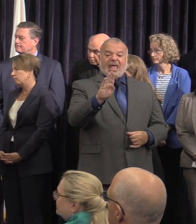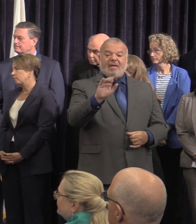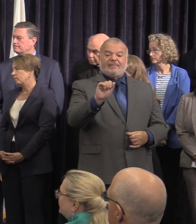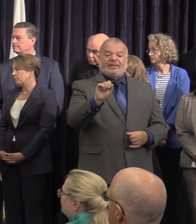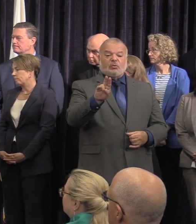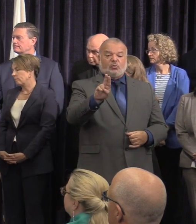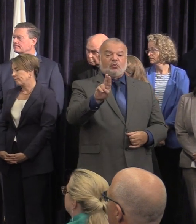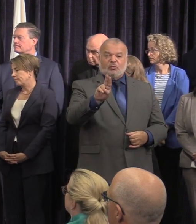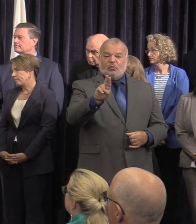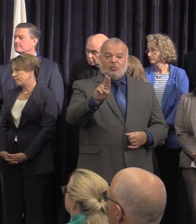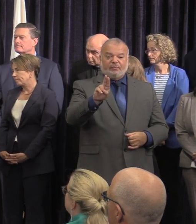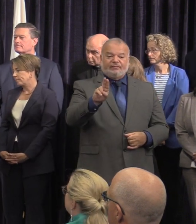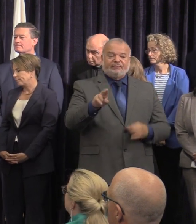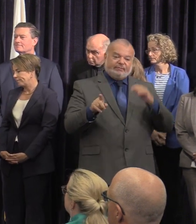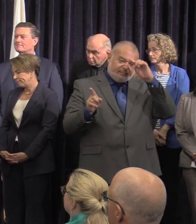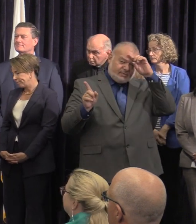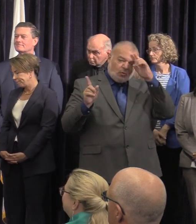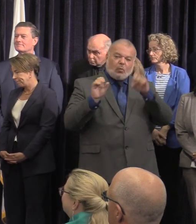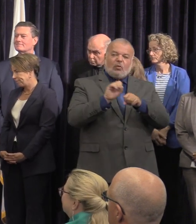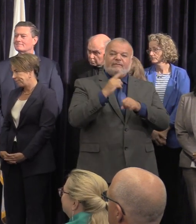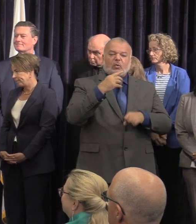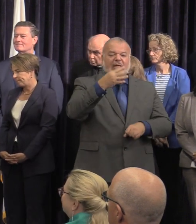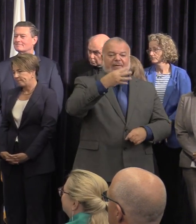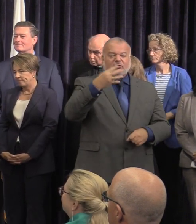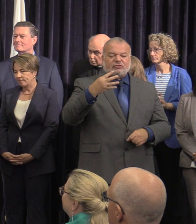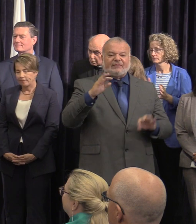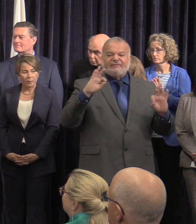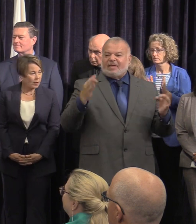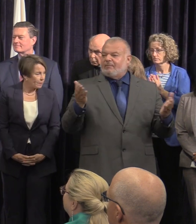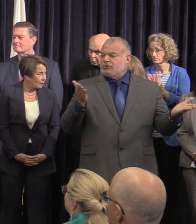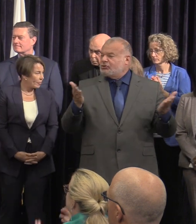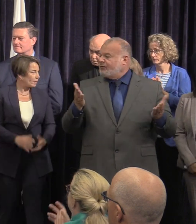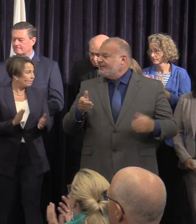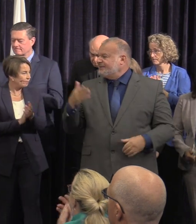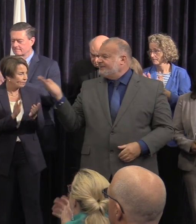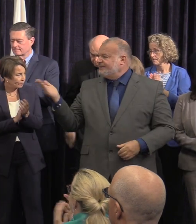Services Institute, affectionately known as IFSI, to share her perspective.